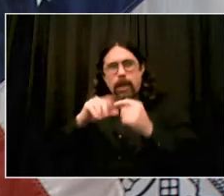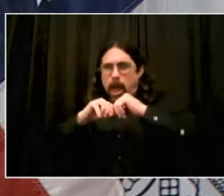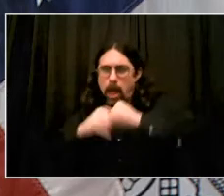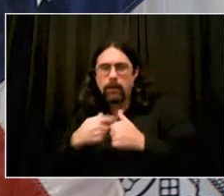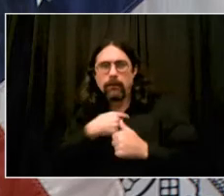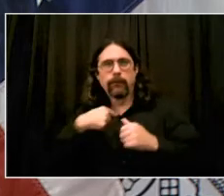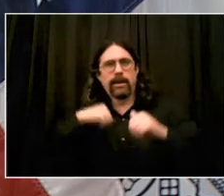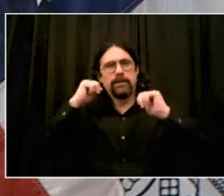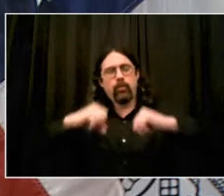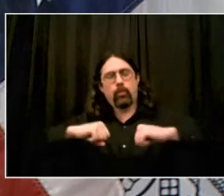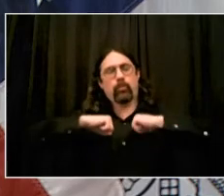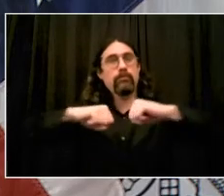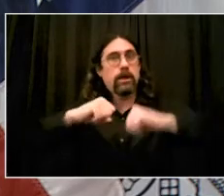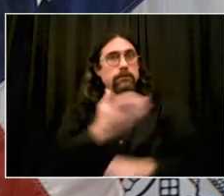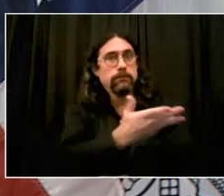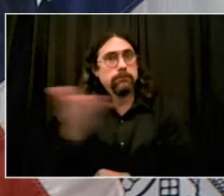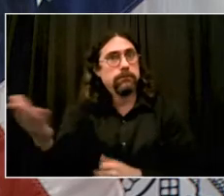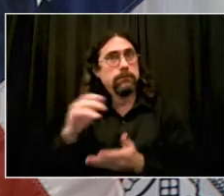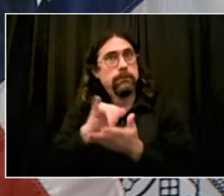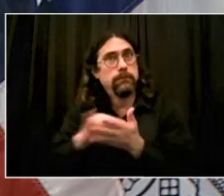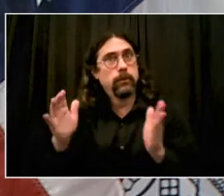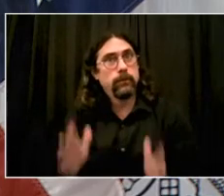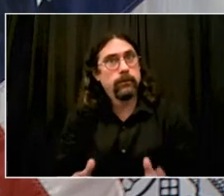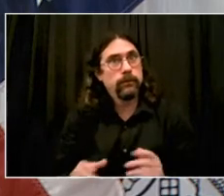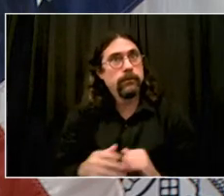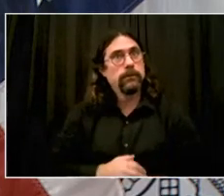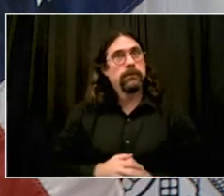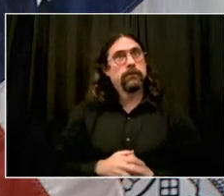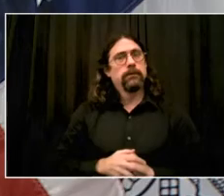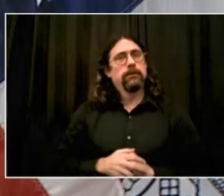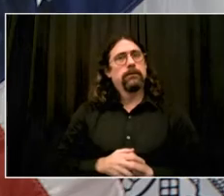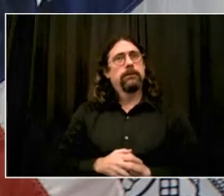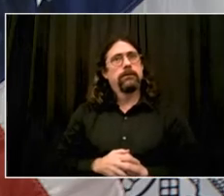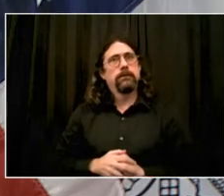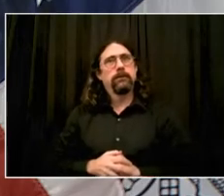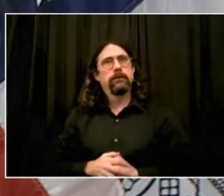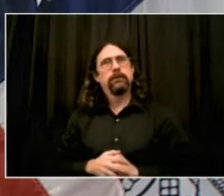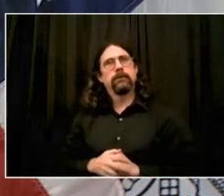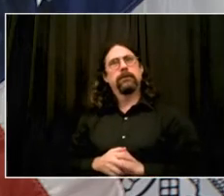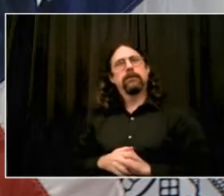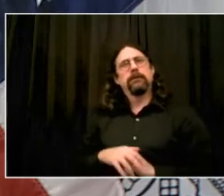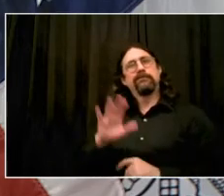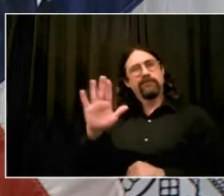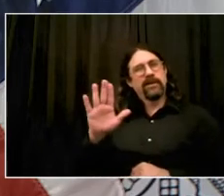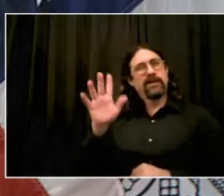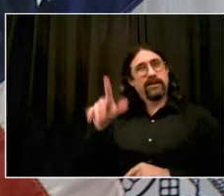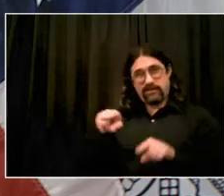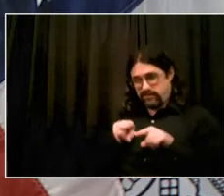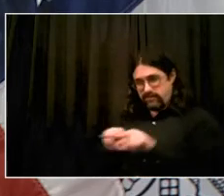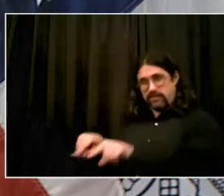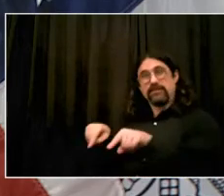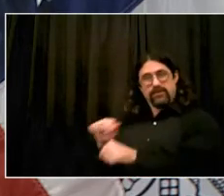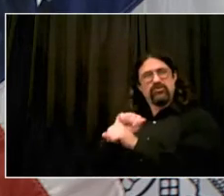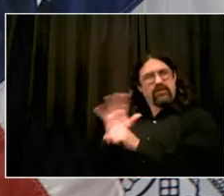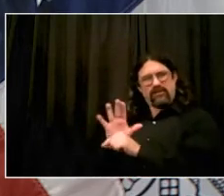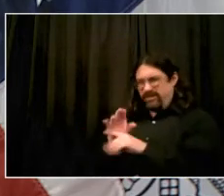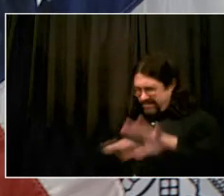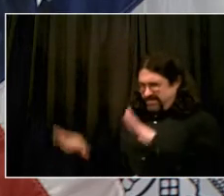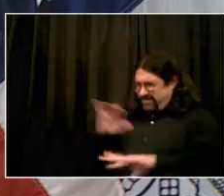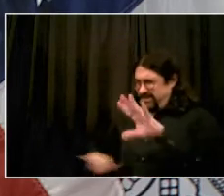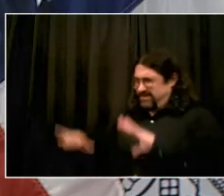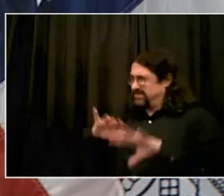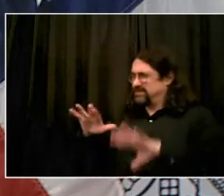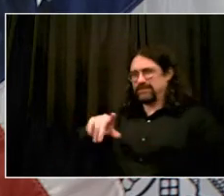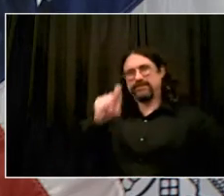be talking about this more as we go into 2021. We have got to start building that sense of the future of this